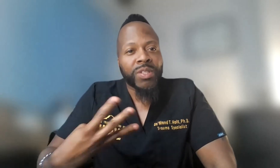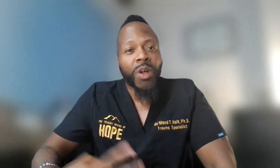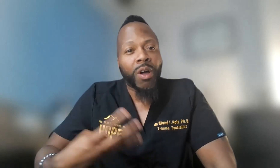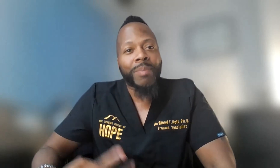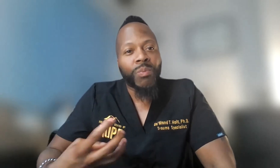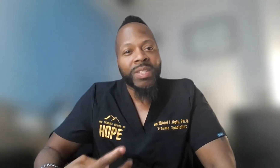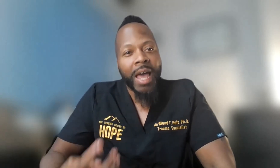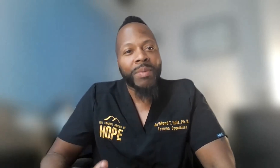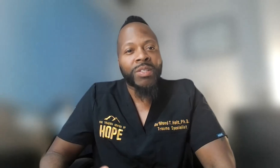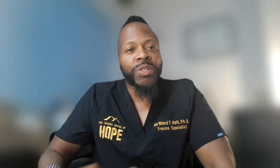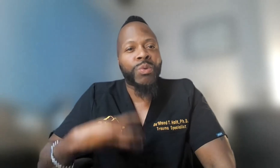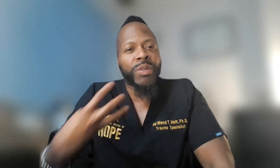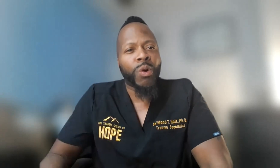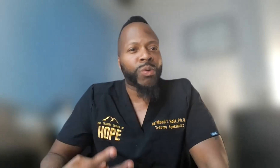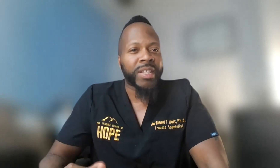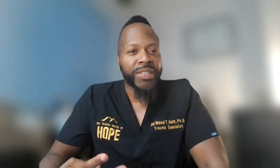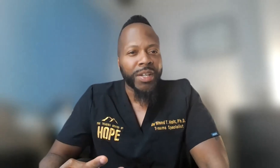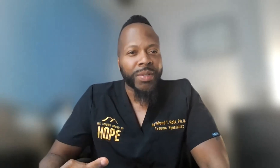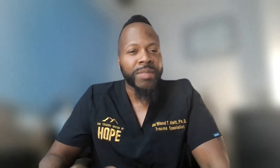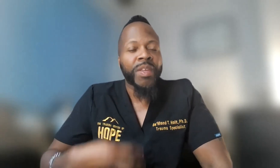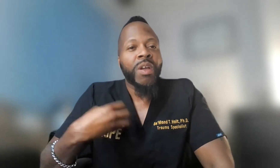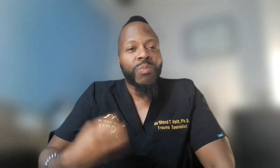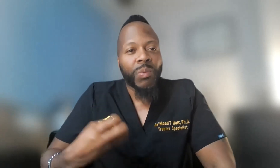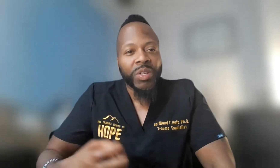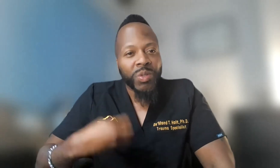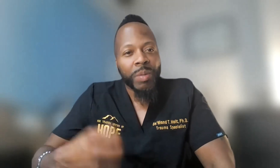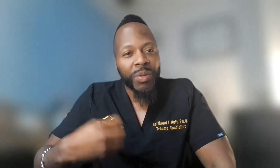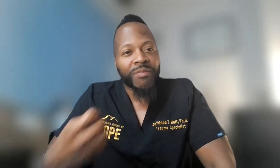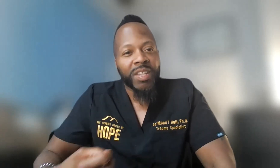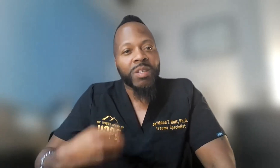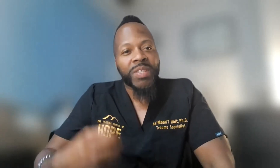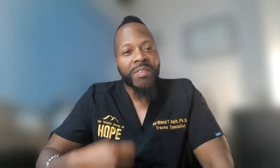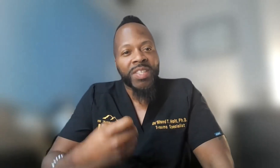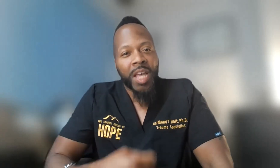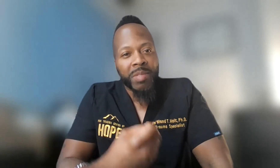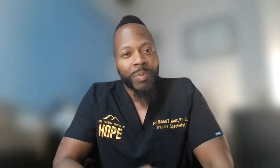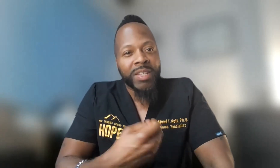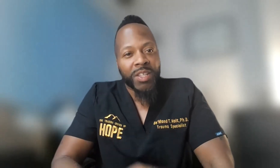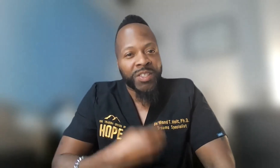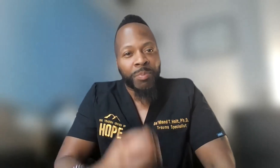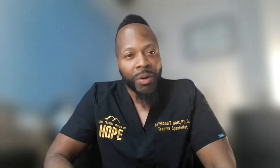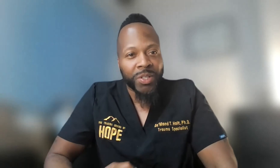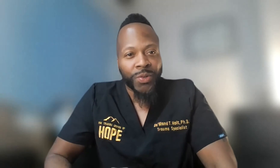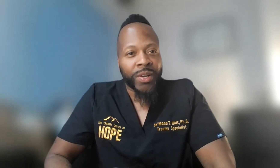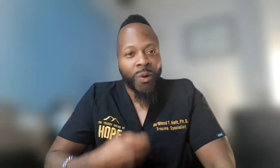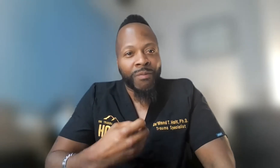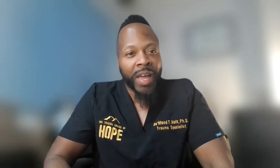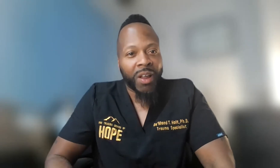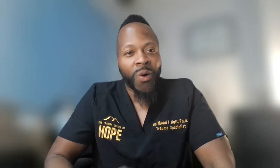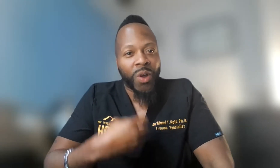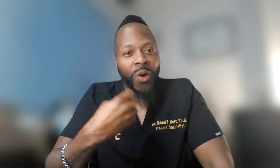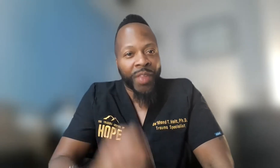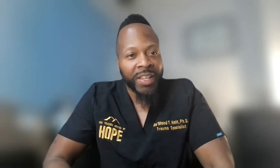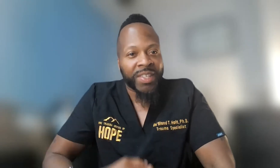if you don't talk about what's happening to you and you hold any secrets, what we do is we put victims in the same space as the perpetrator